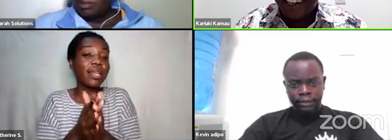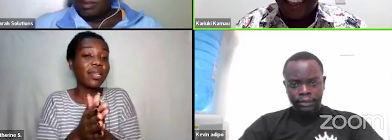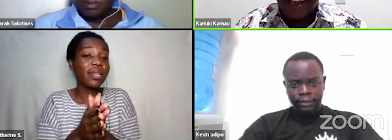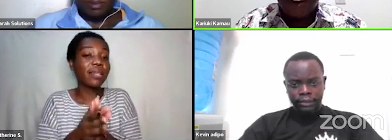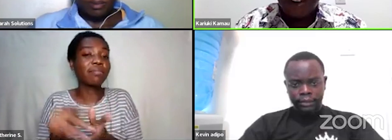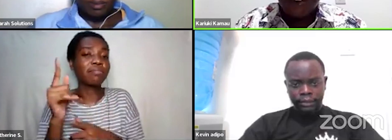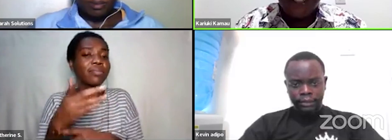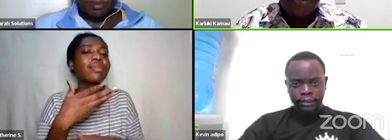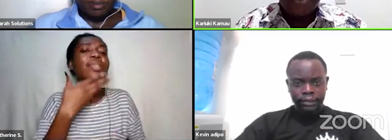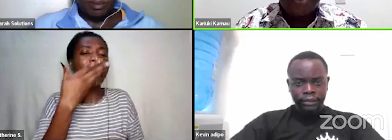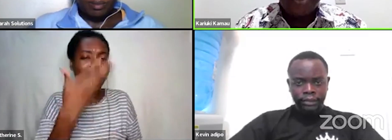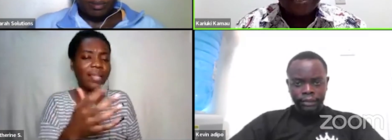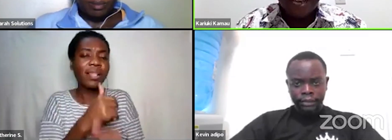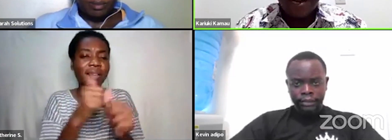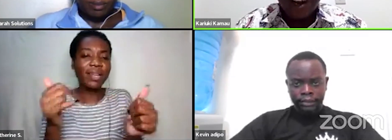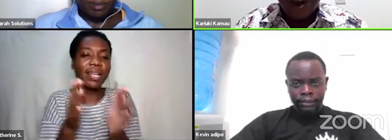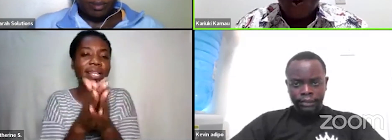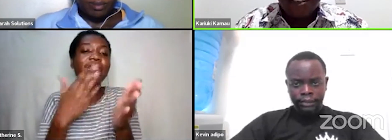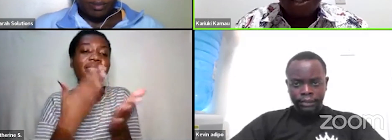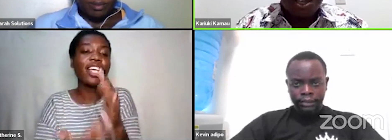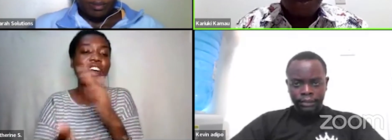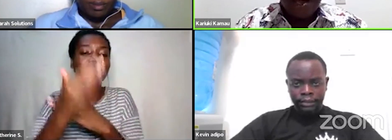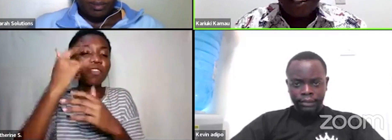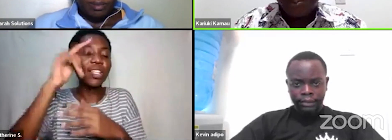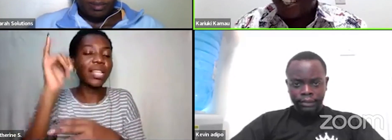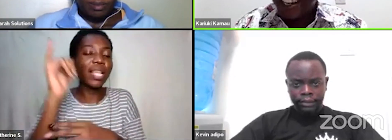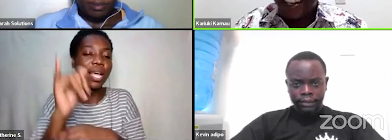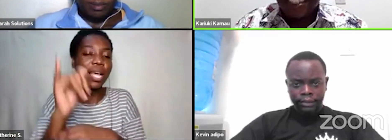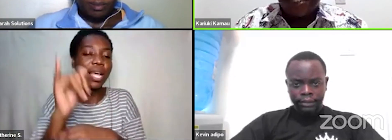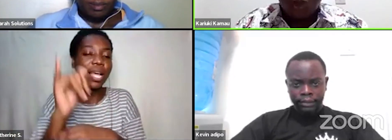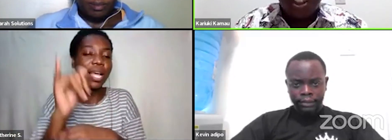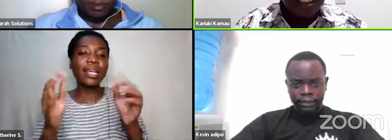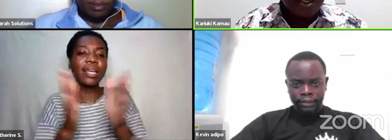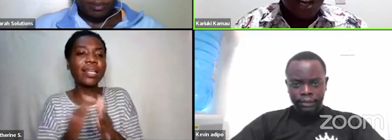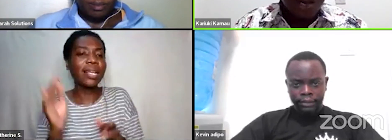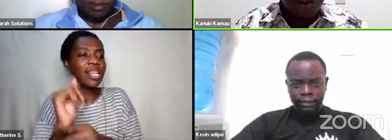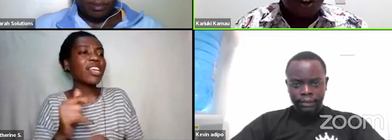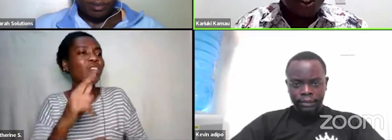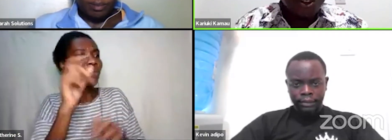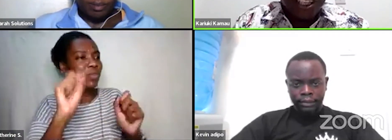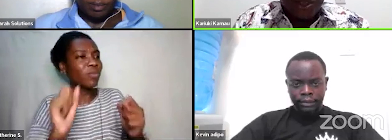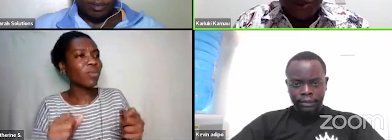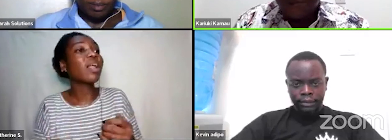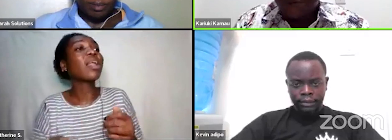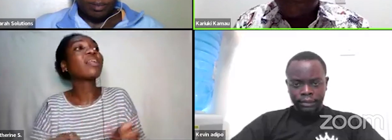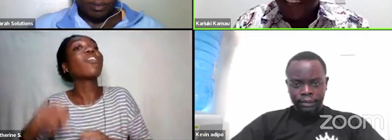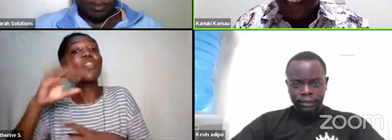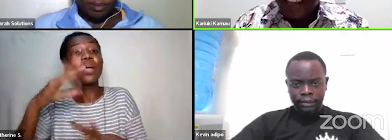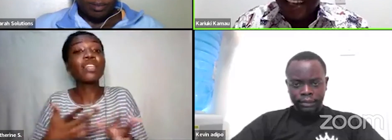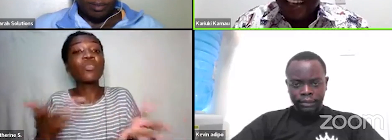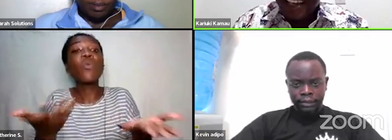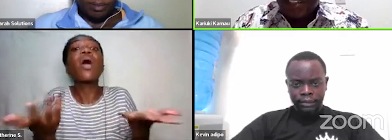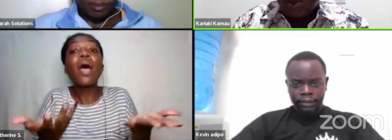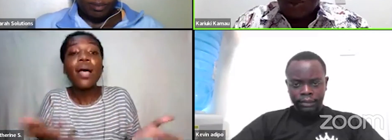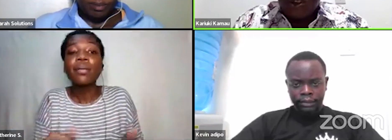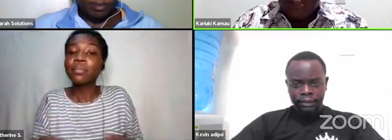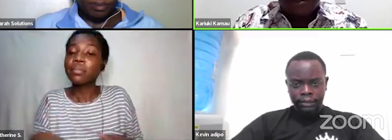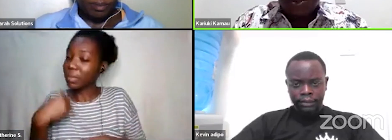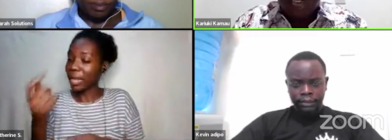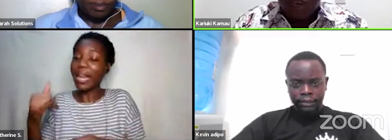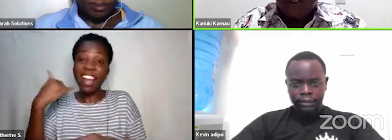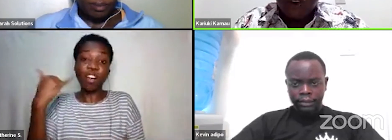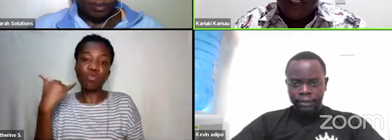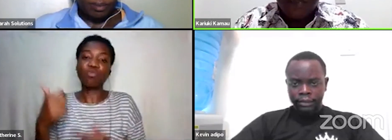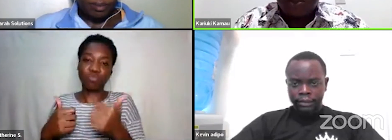I thank God for that manager who asked me, where can you take us? I told them Nakuru is where I'm going to take you. And I